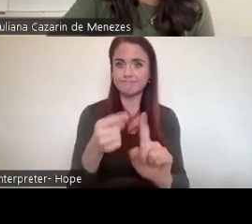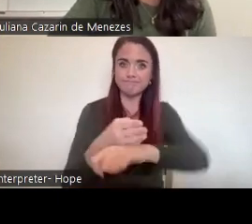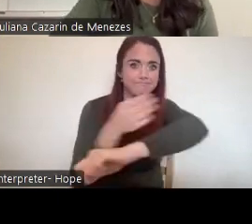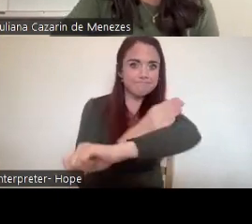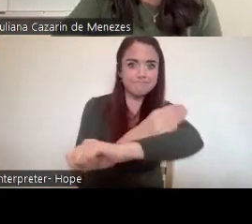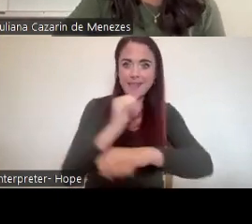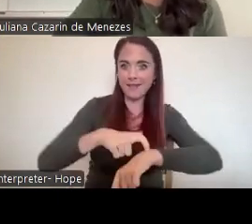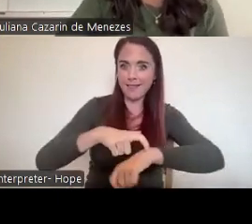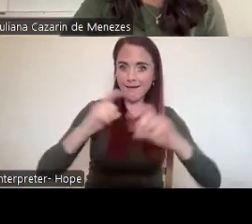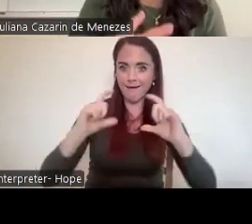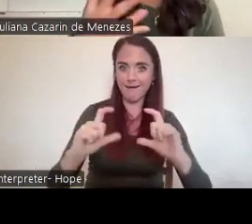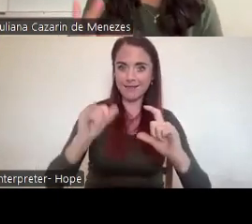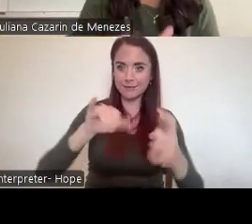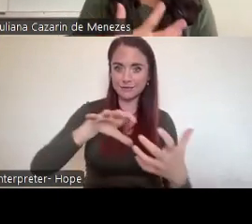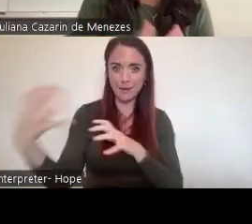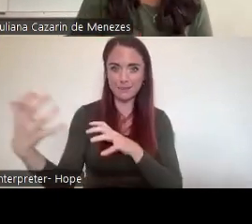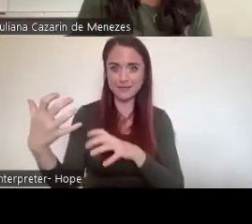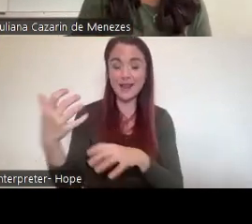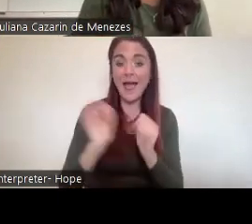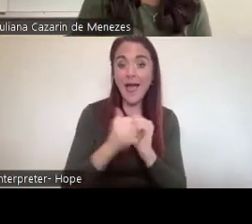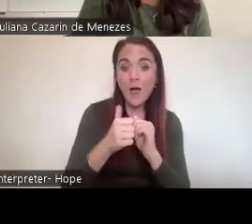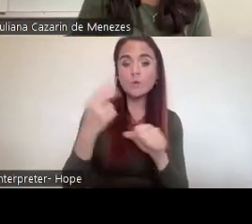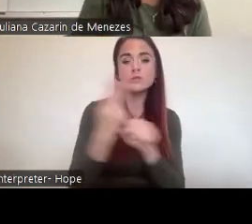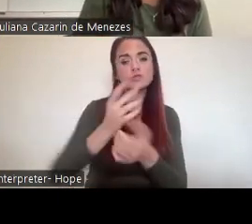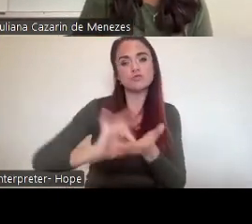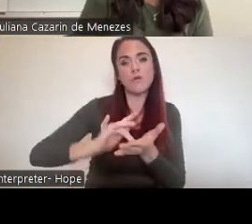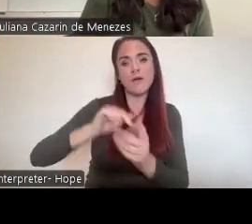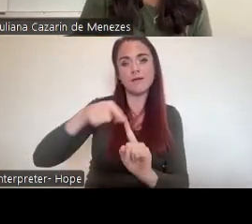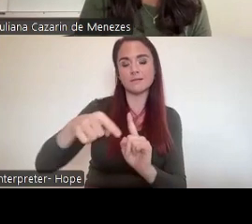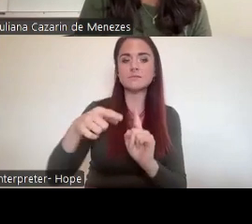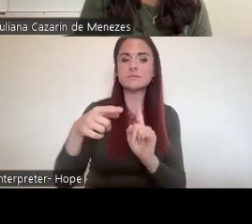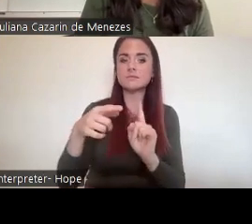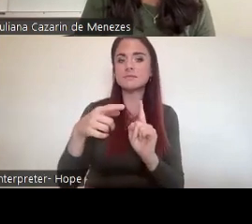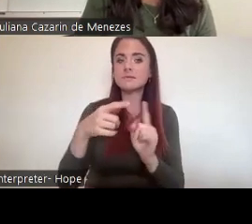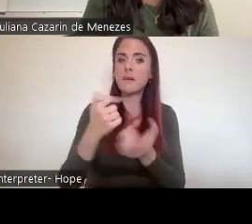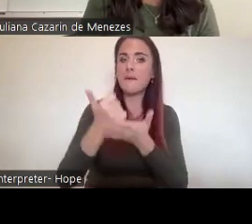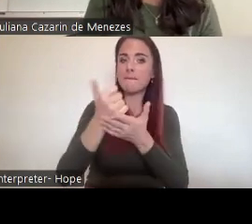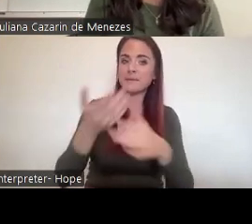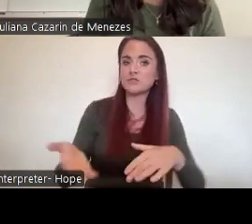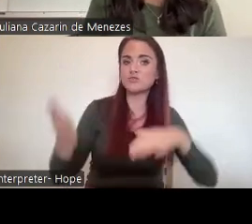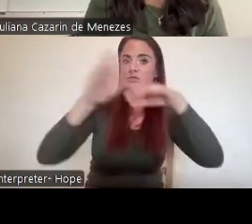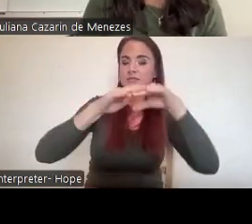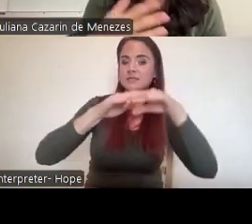we use a drug that has been shown to increase